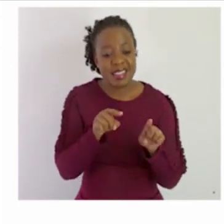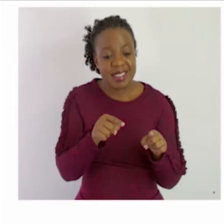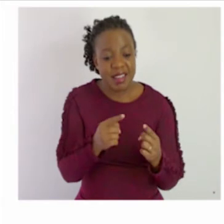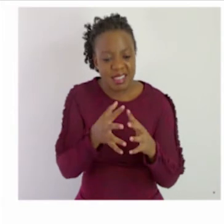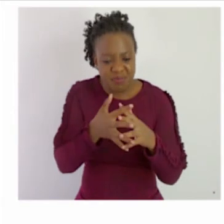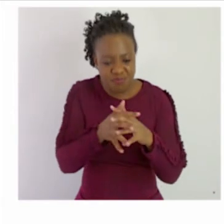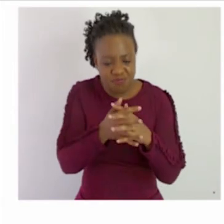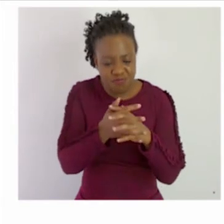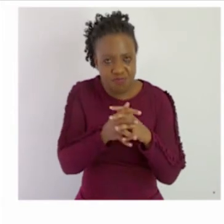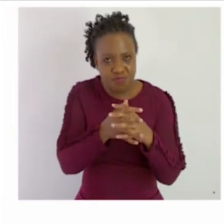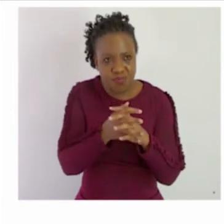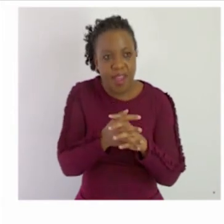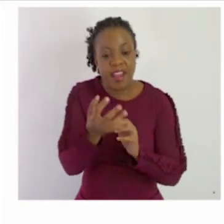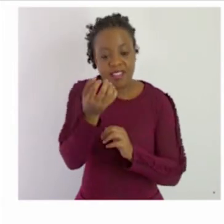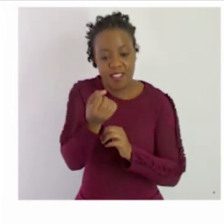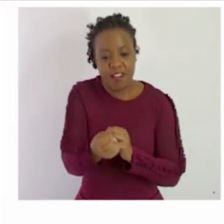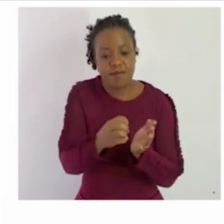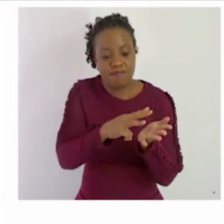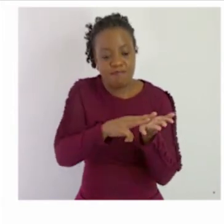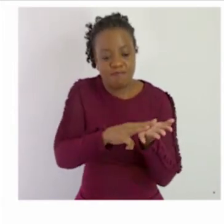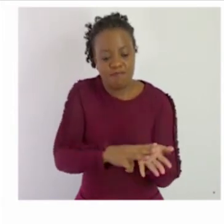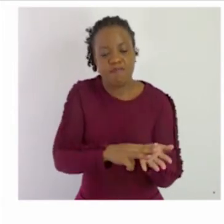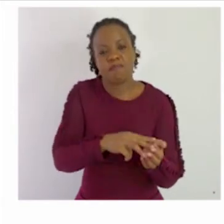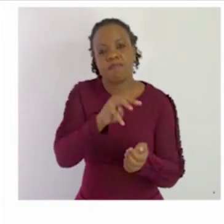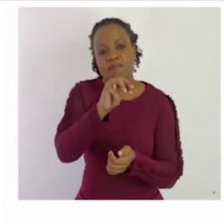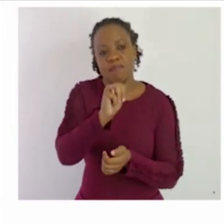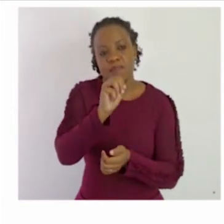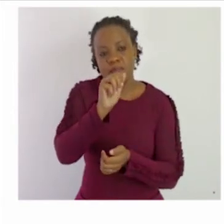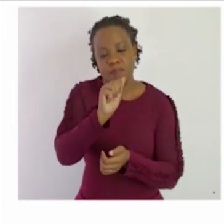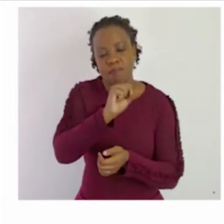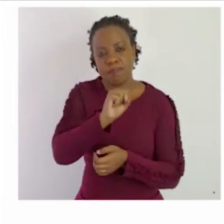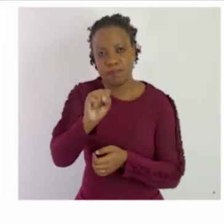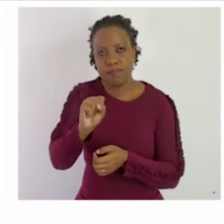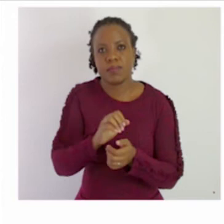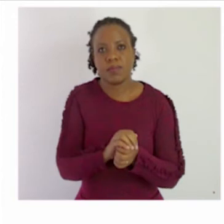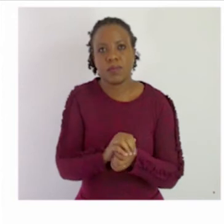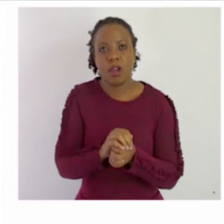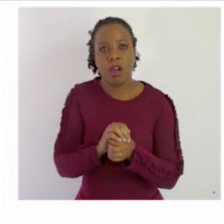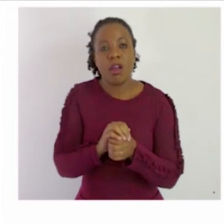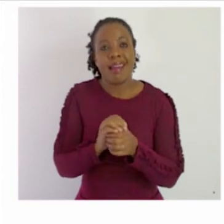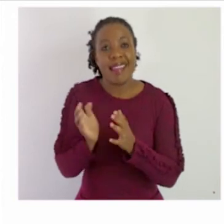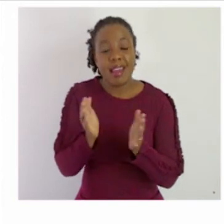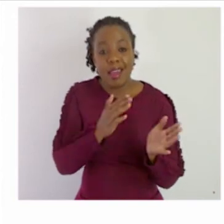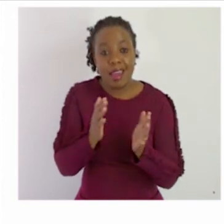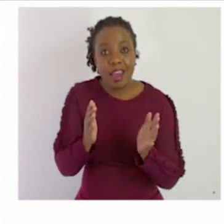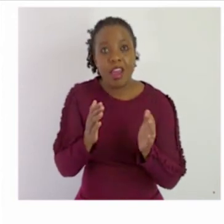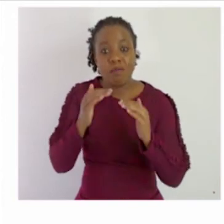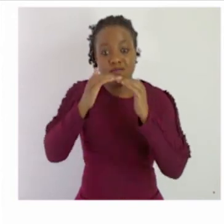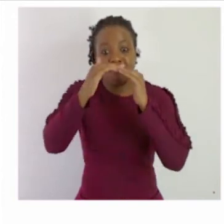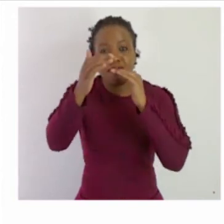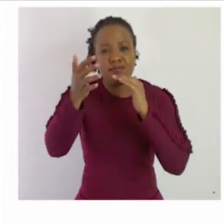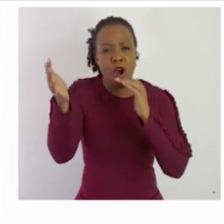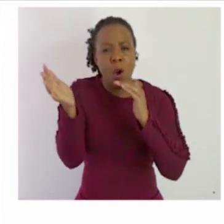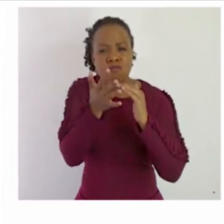substances, and has mass. It can blow you over, take the roof off